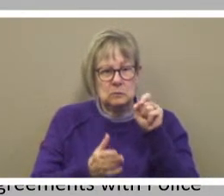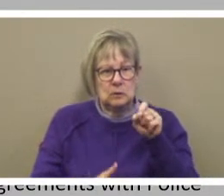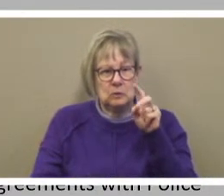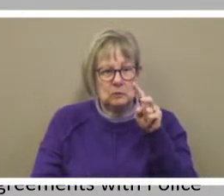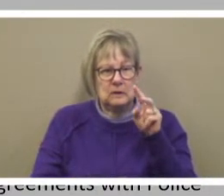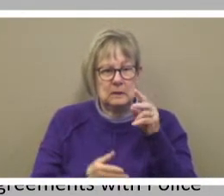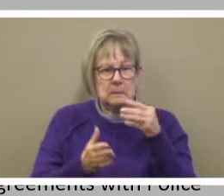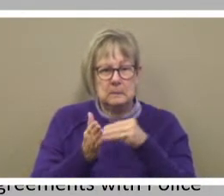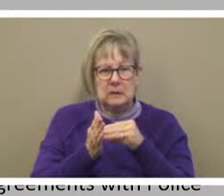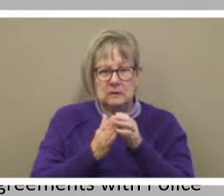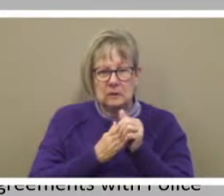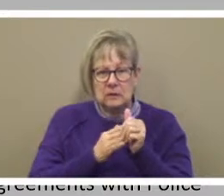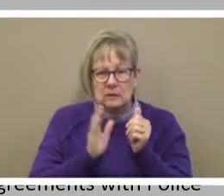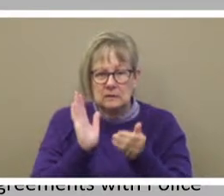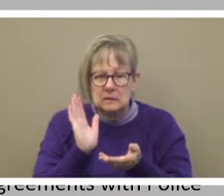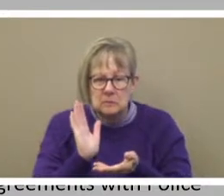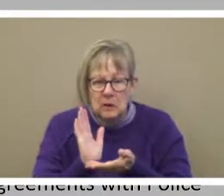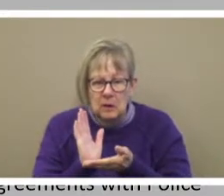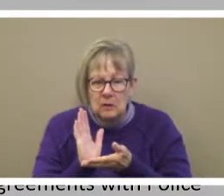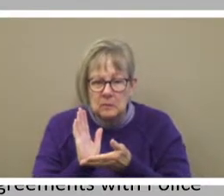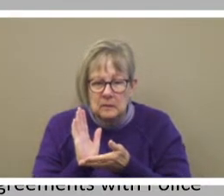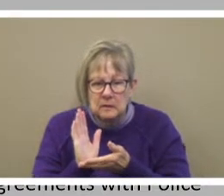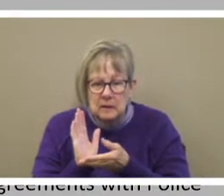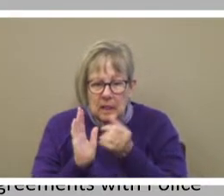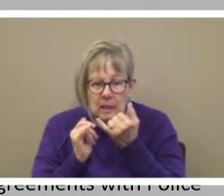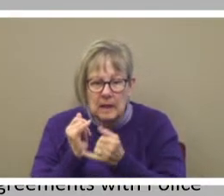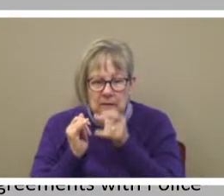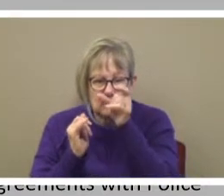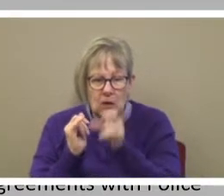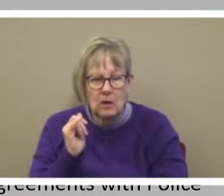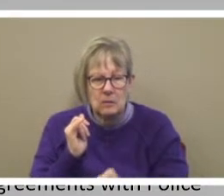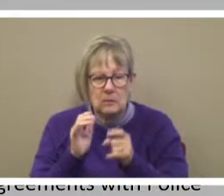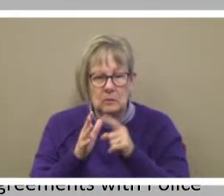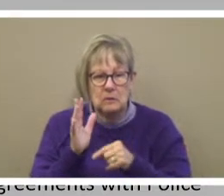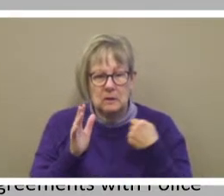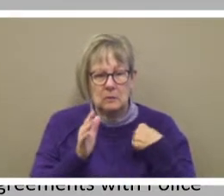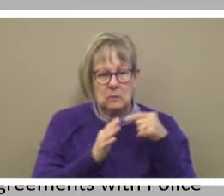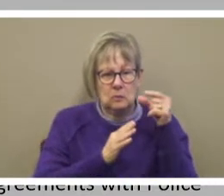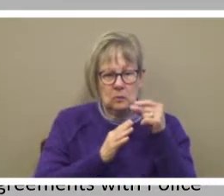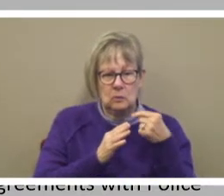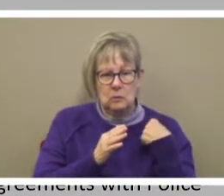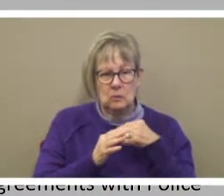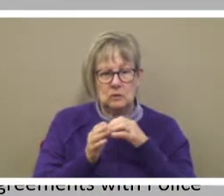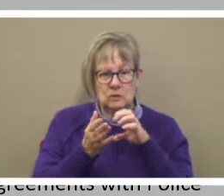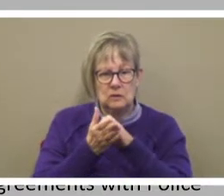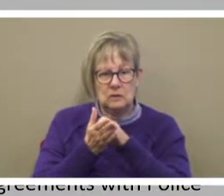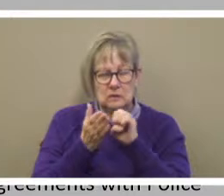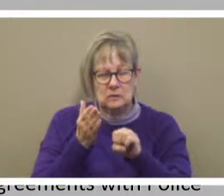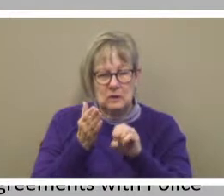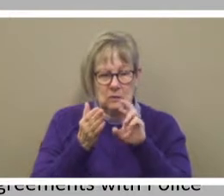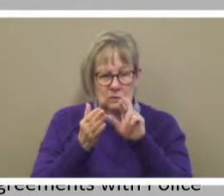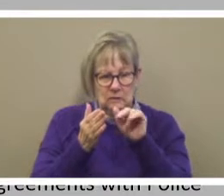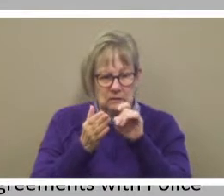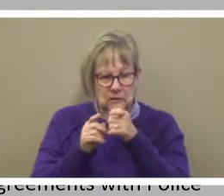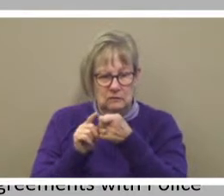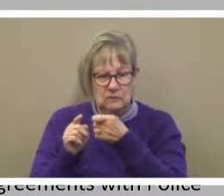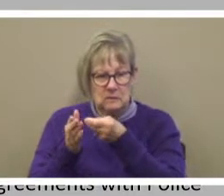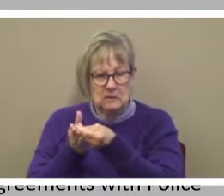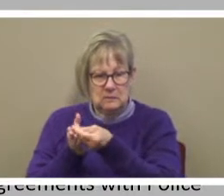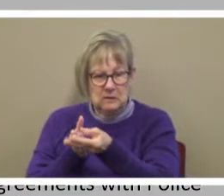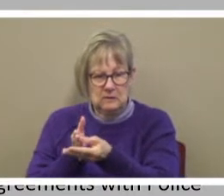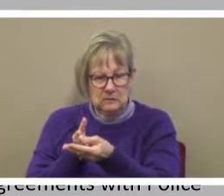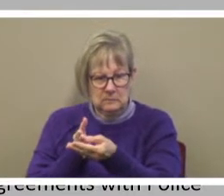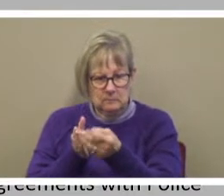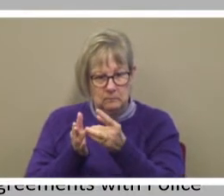variance is at the very bottom on the very last column. And what we're doing is we're subtracting, of course, our revenues from minus our expenditures is